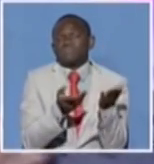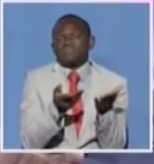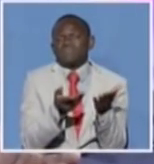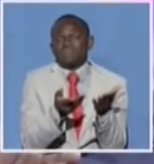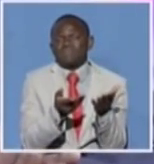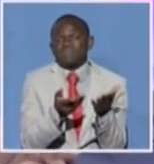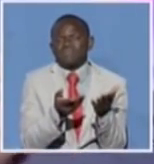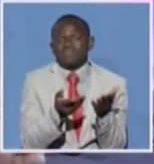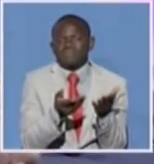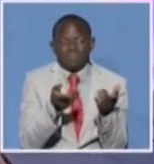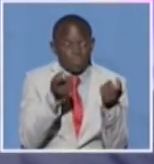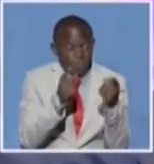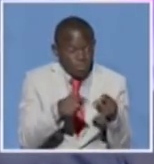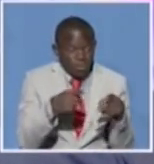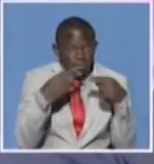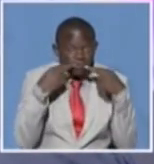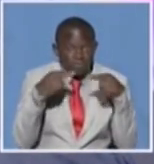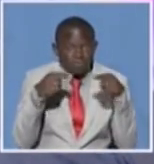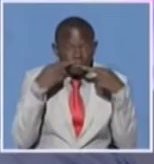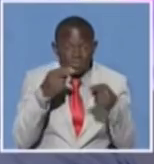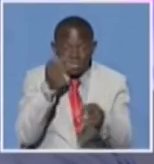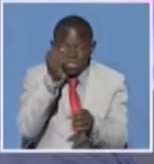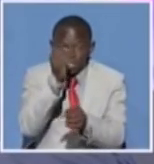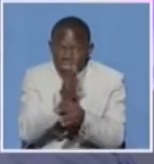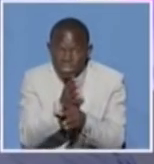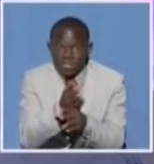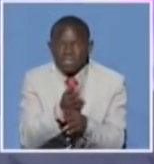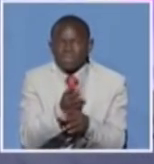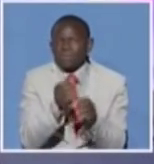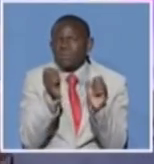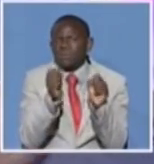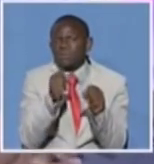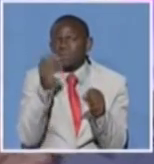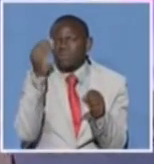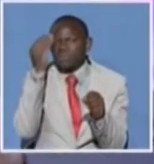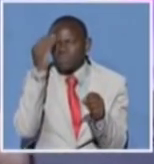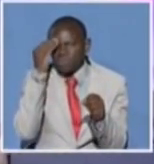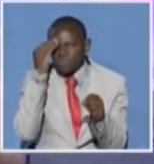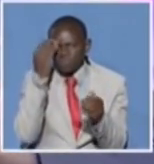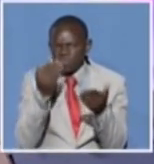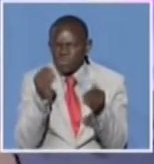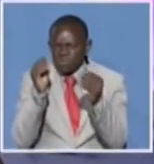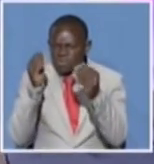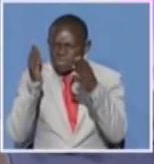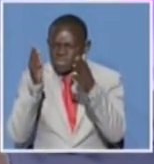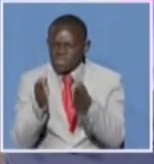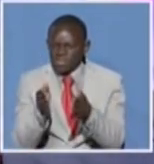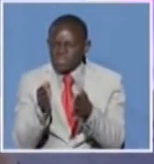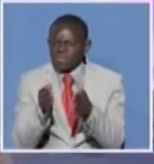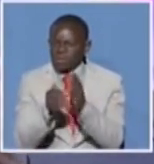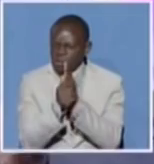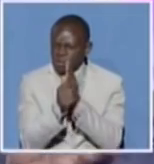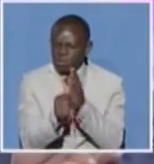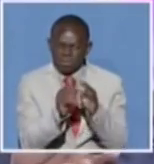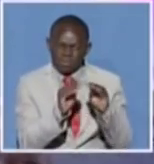which areas. Firstly, if it's the competences of the teachers, if it is the way that we restructure our system, if